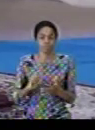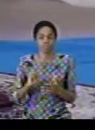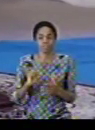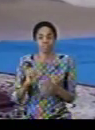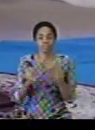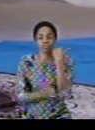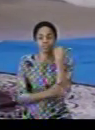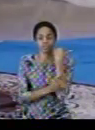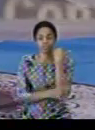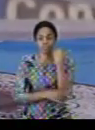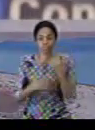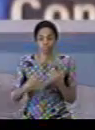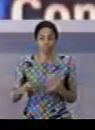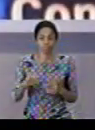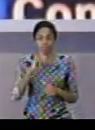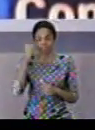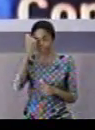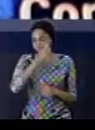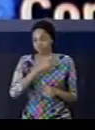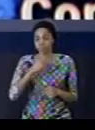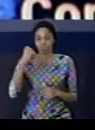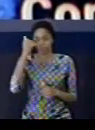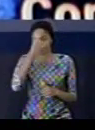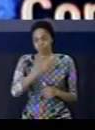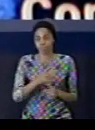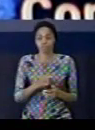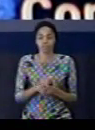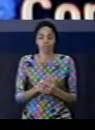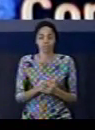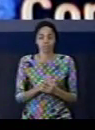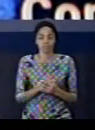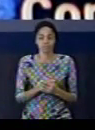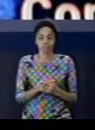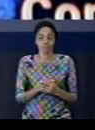Africa. Actually, we are